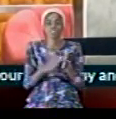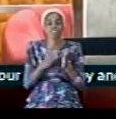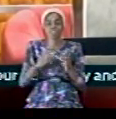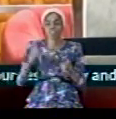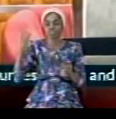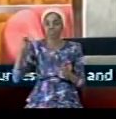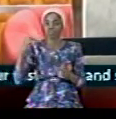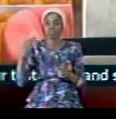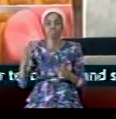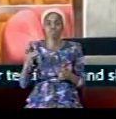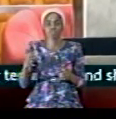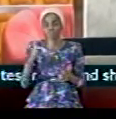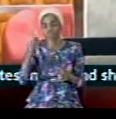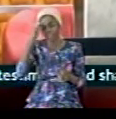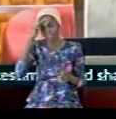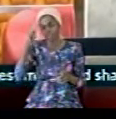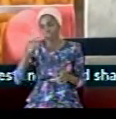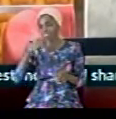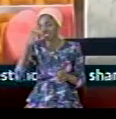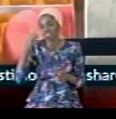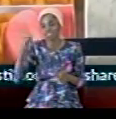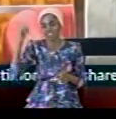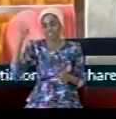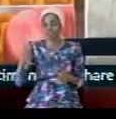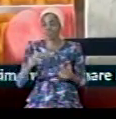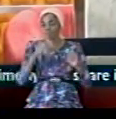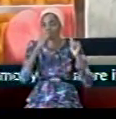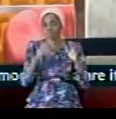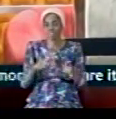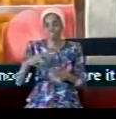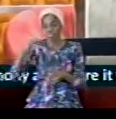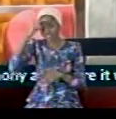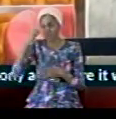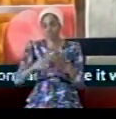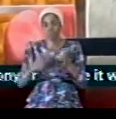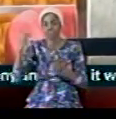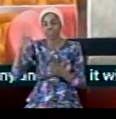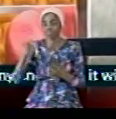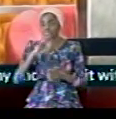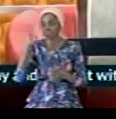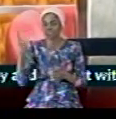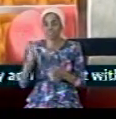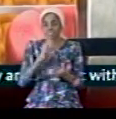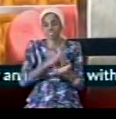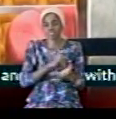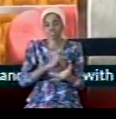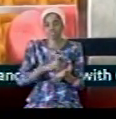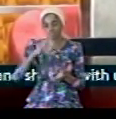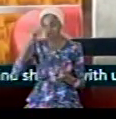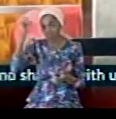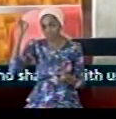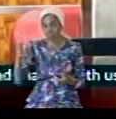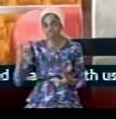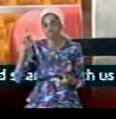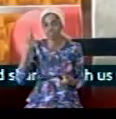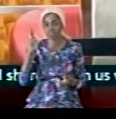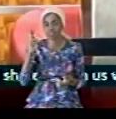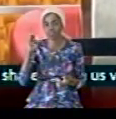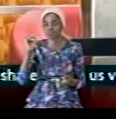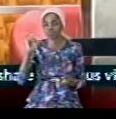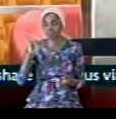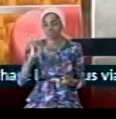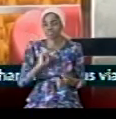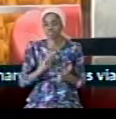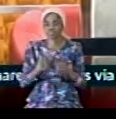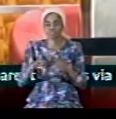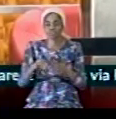bless him for what God is using Dr. Pastor Kumuyi to do. I say, may his name be the Lord, may the Lord's name be highly exalted. God should use him